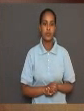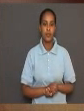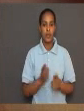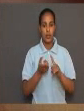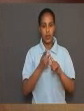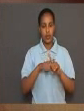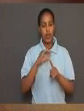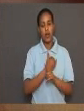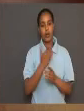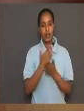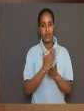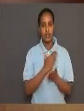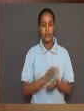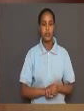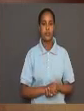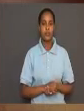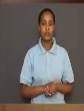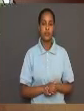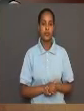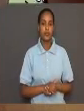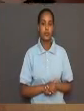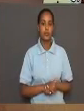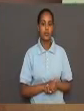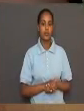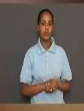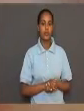Let's get back to our lesson.